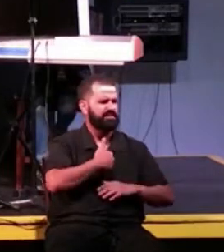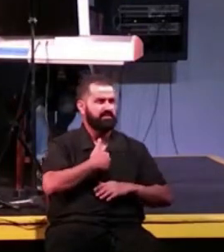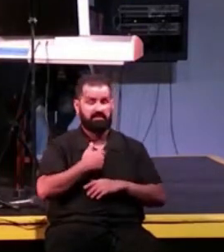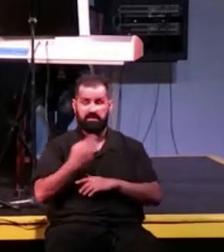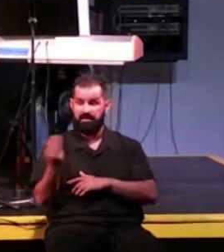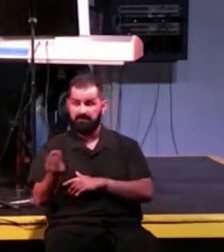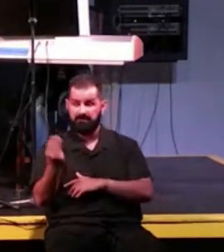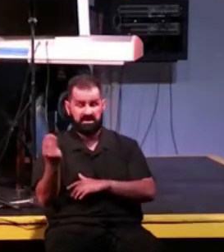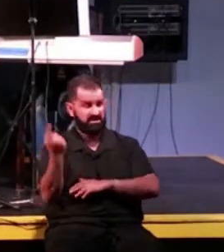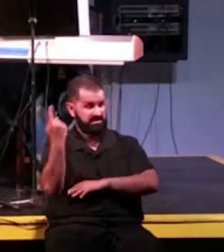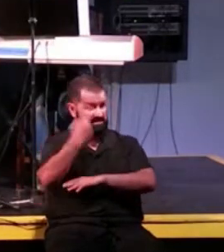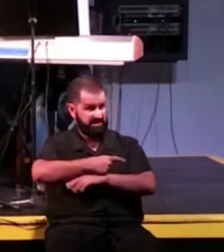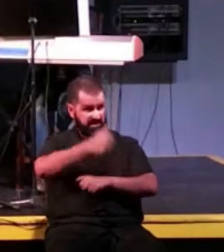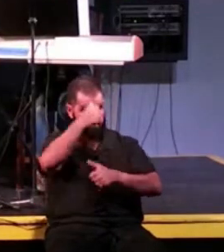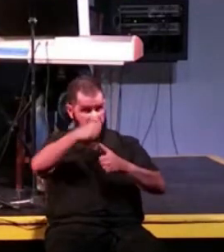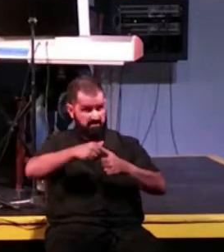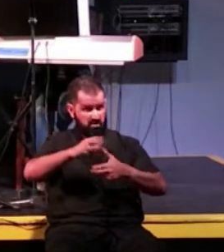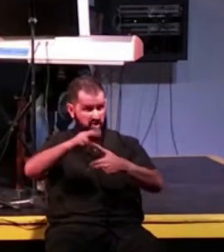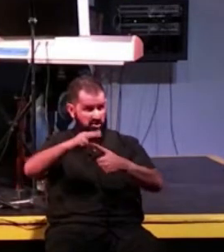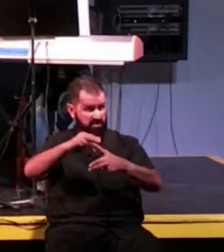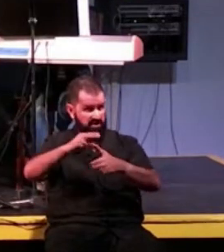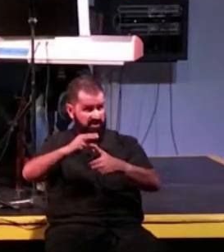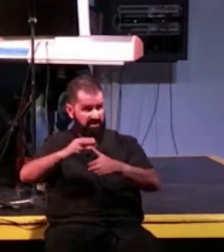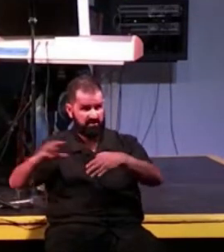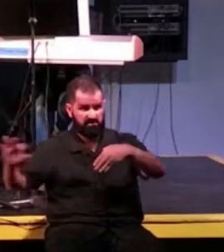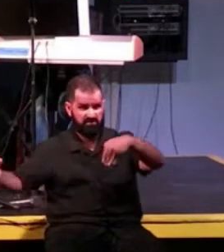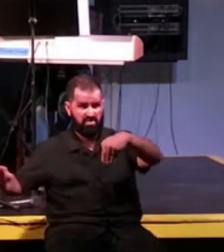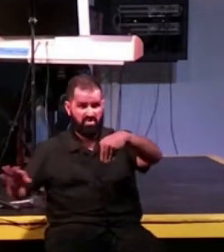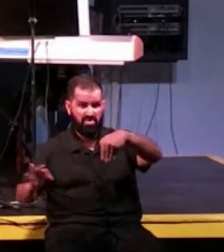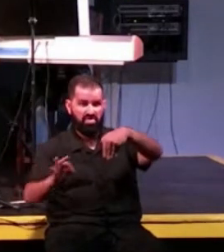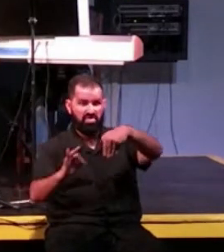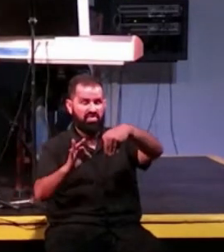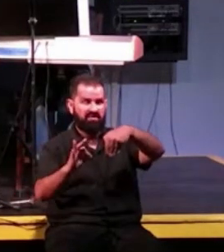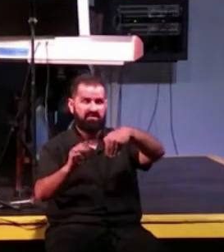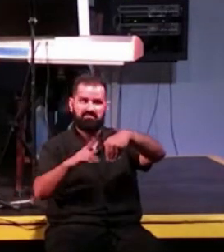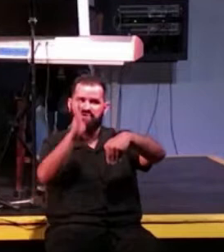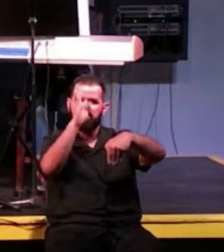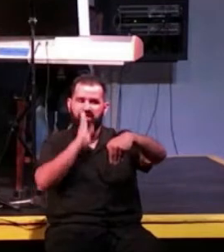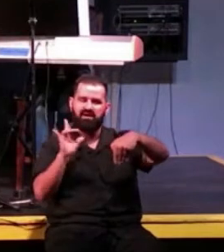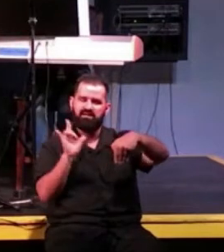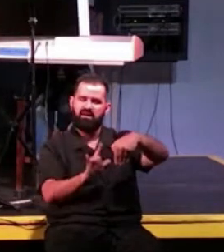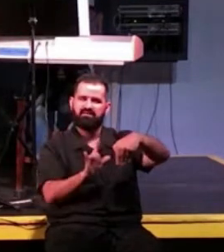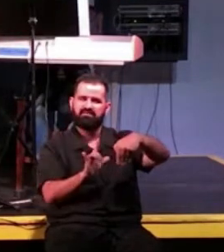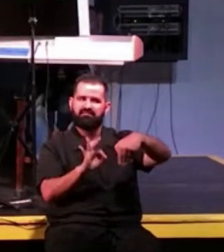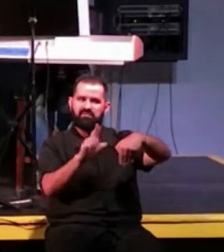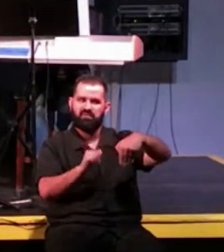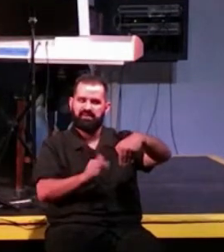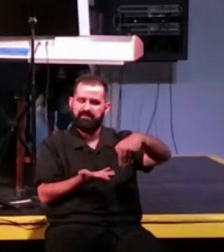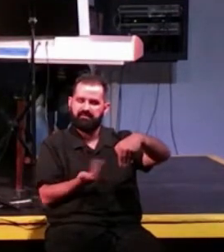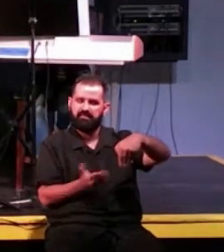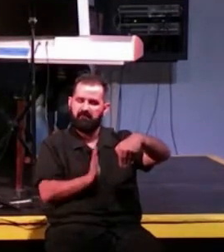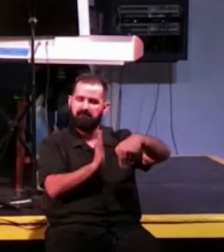Monday was the day Dorian was supposed to hit, but God loves Florida, loves Miami.